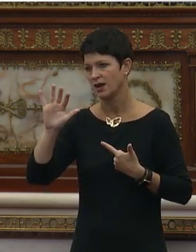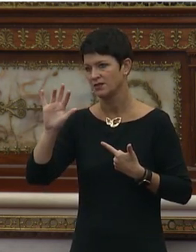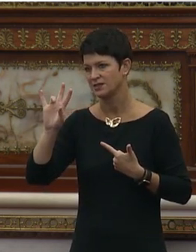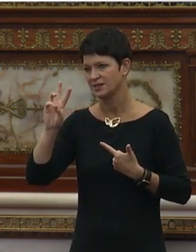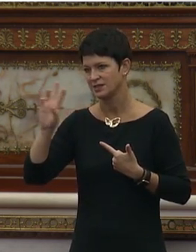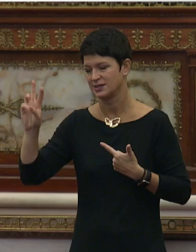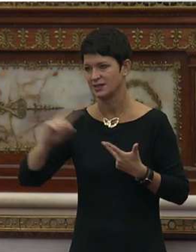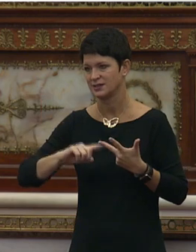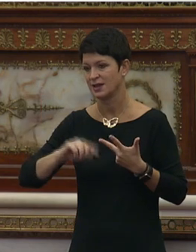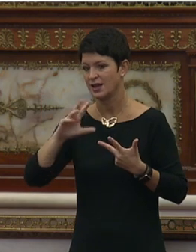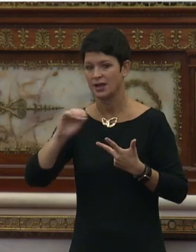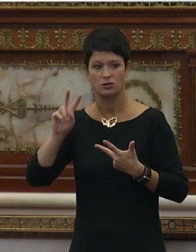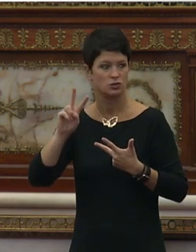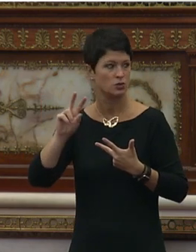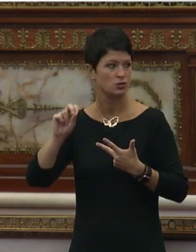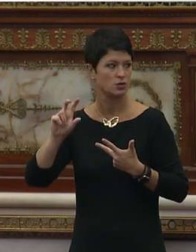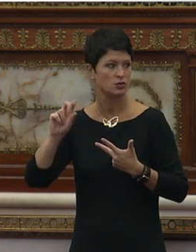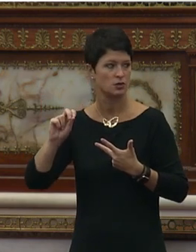200566, and